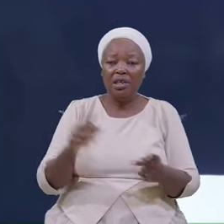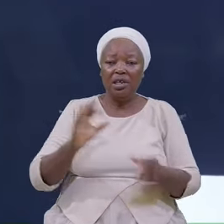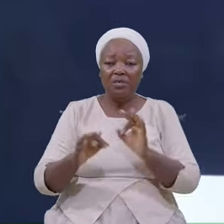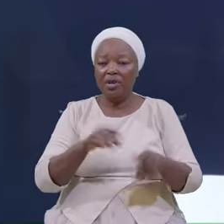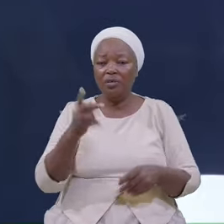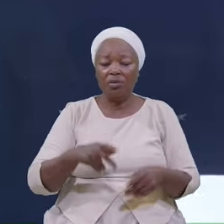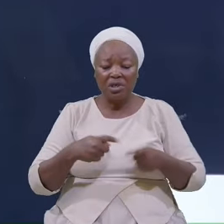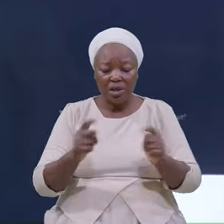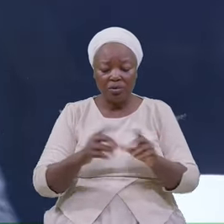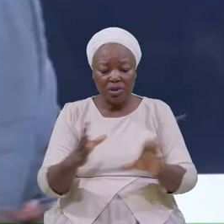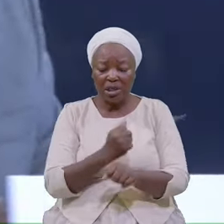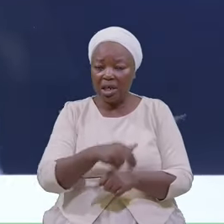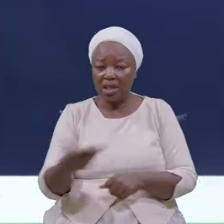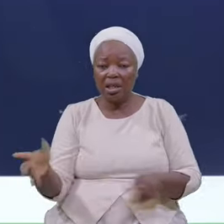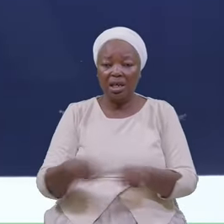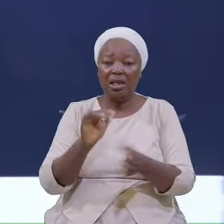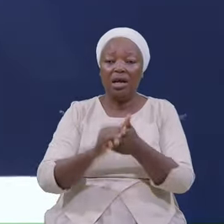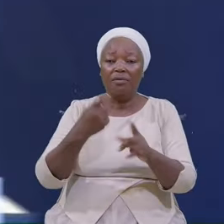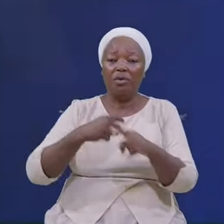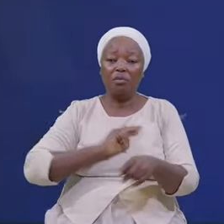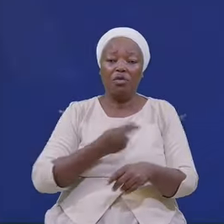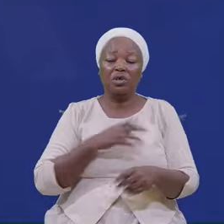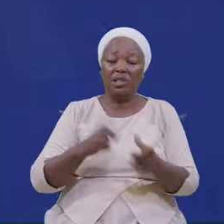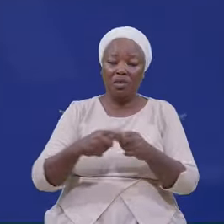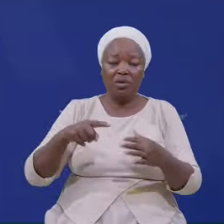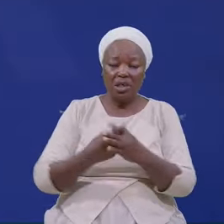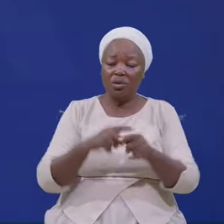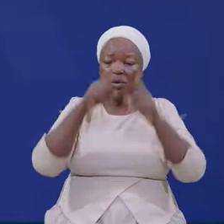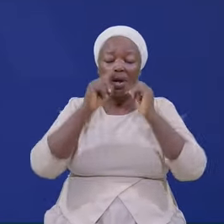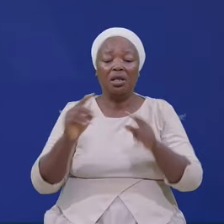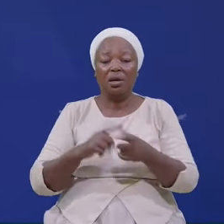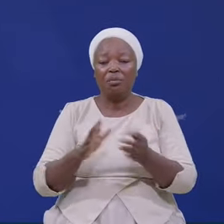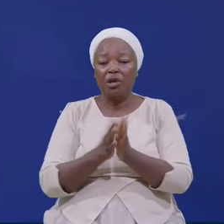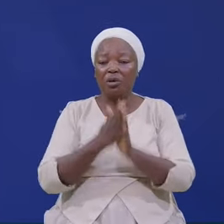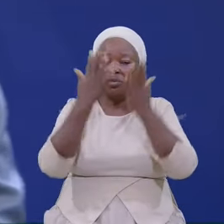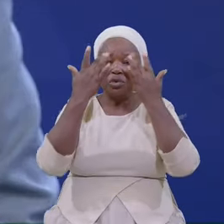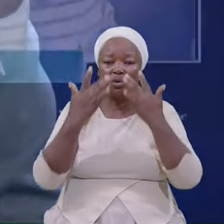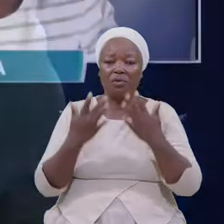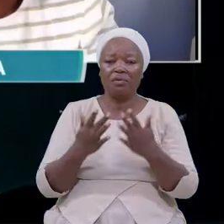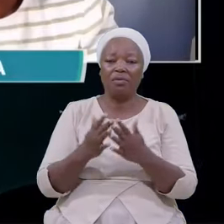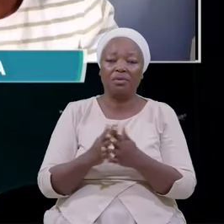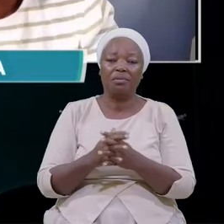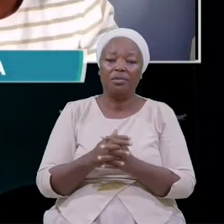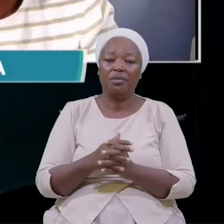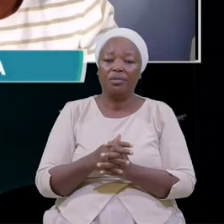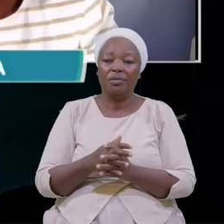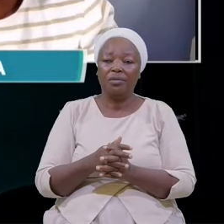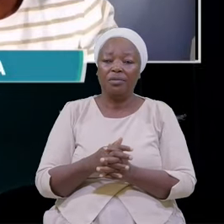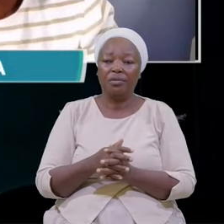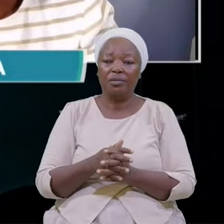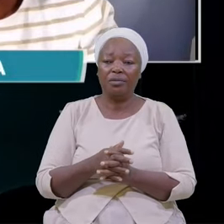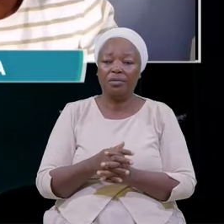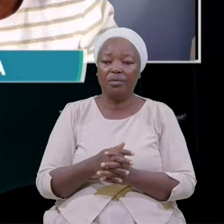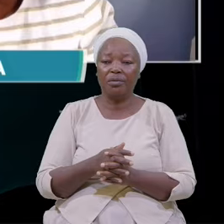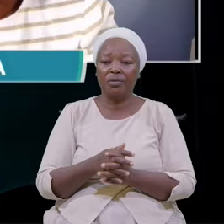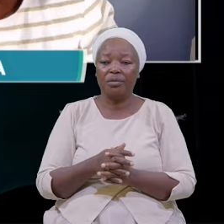snatch anything like that from us, we cry, we're sorrowful. En tant qu'enfant, on aime les jouets et on aime s'amuser. Aujourd'hui